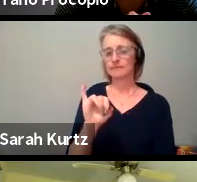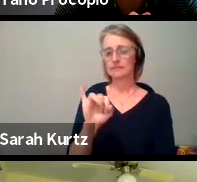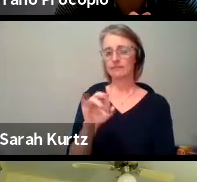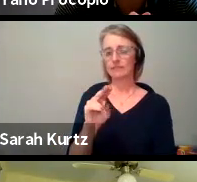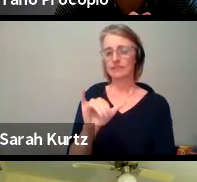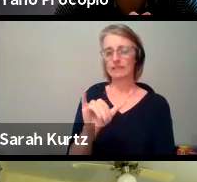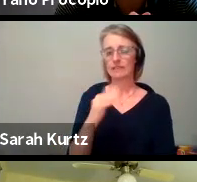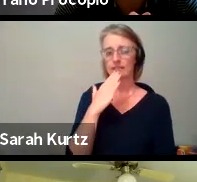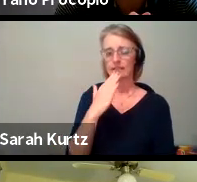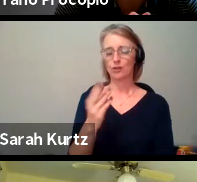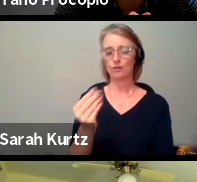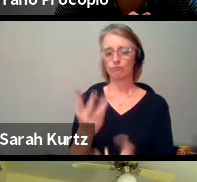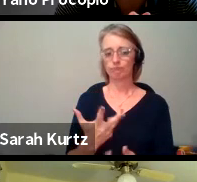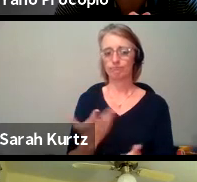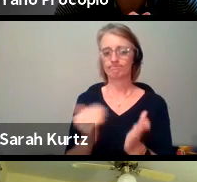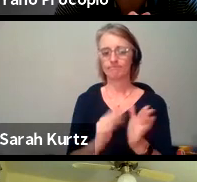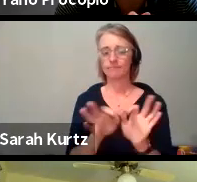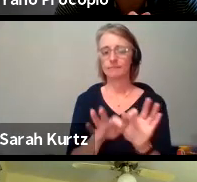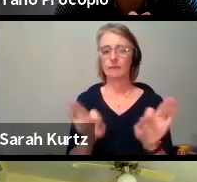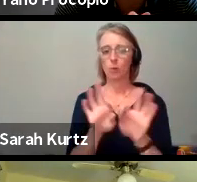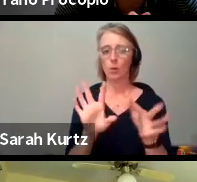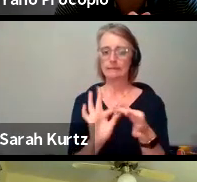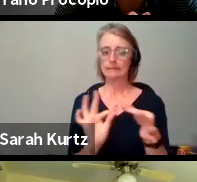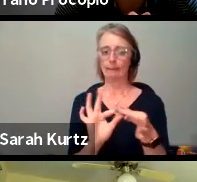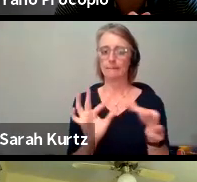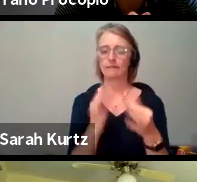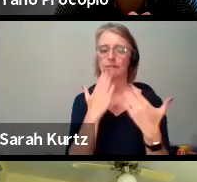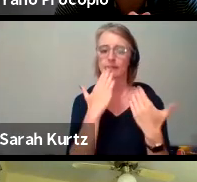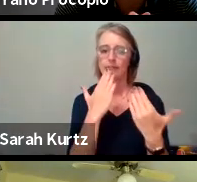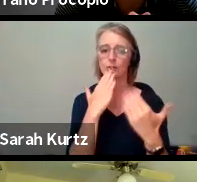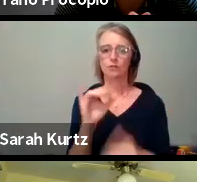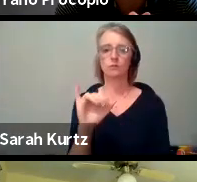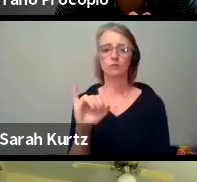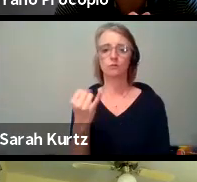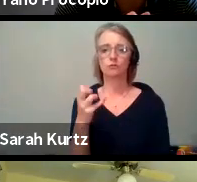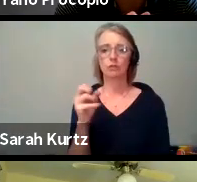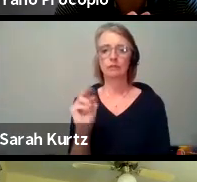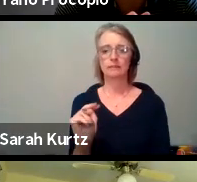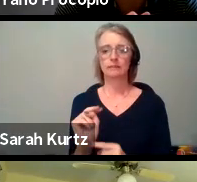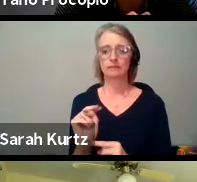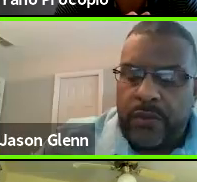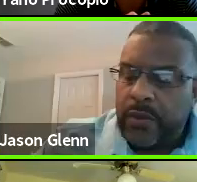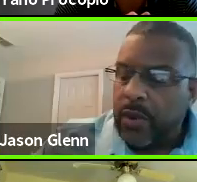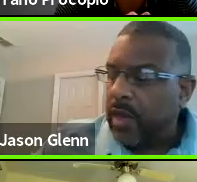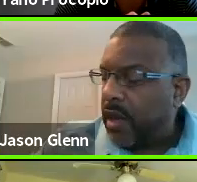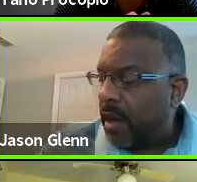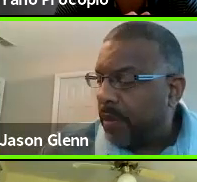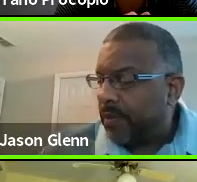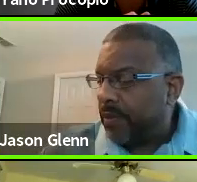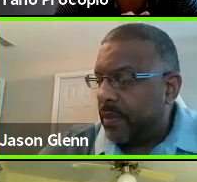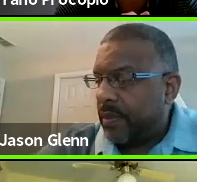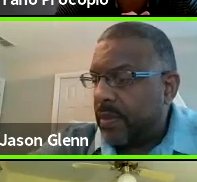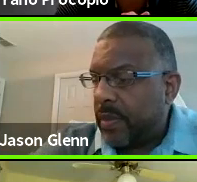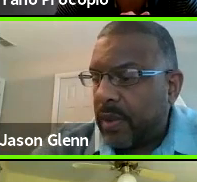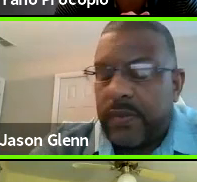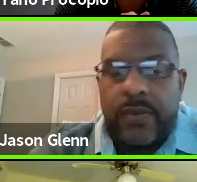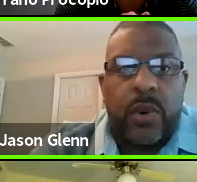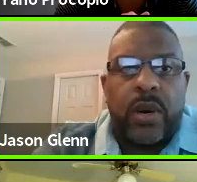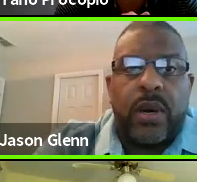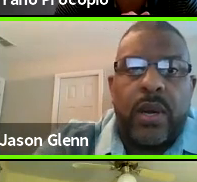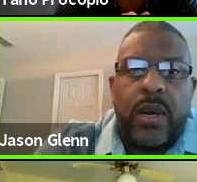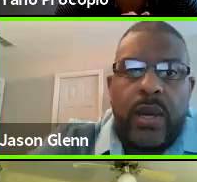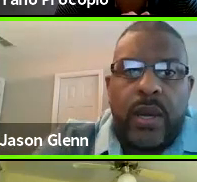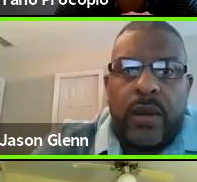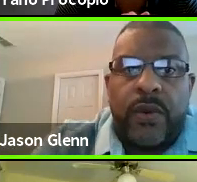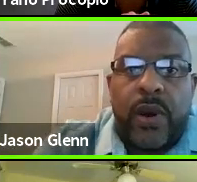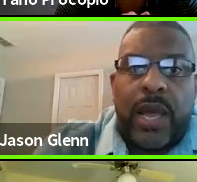important piece. Very important statement. Thank you. Jason? Thank you for the